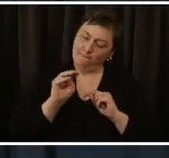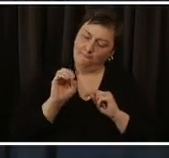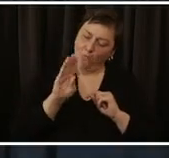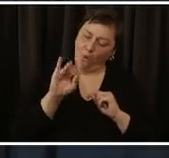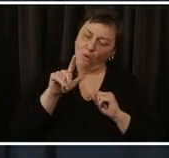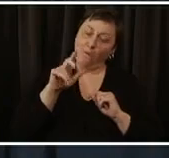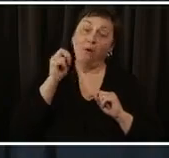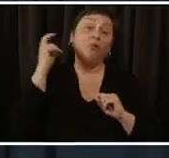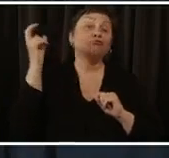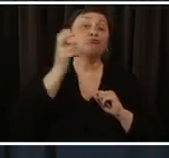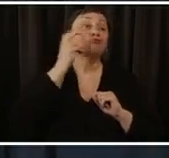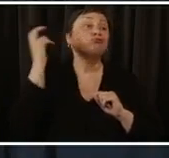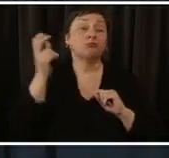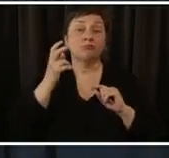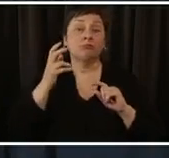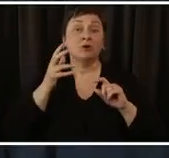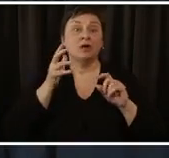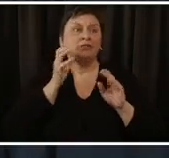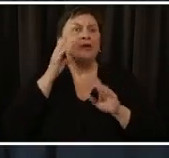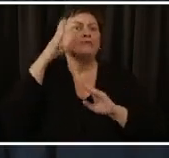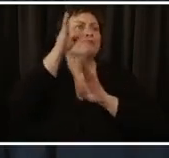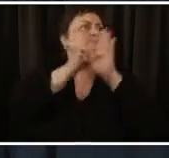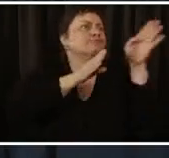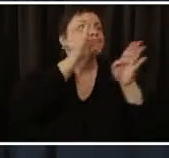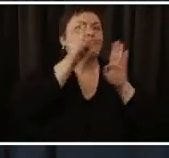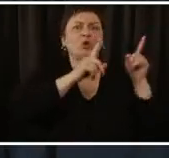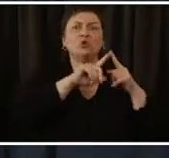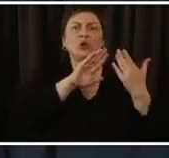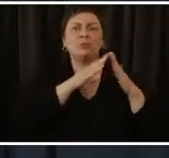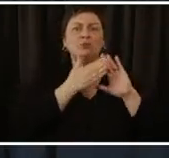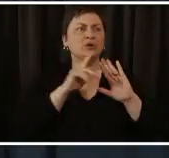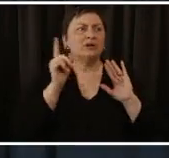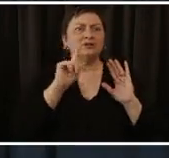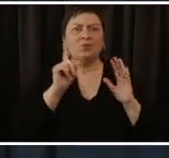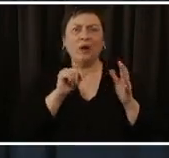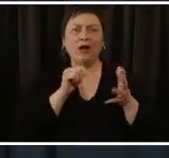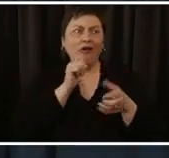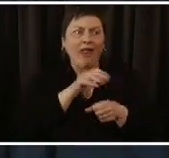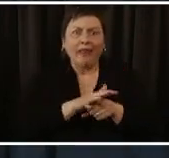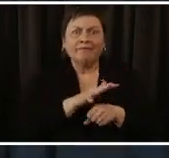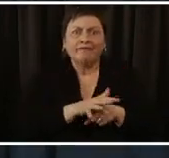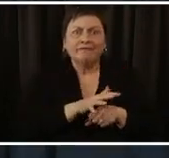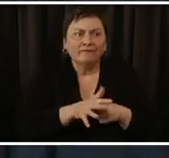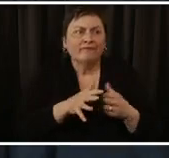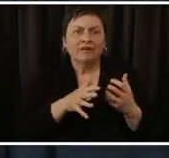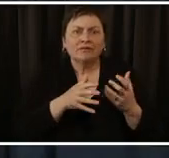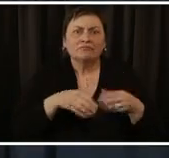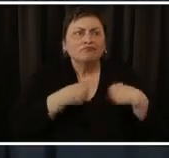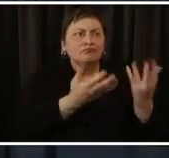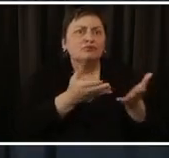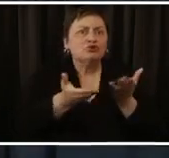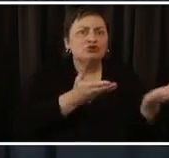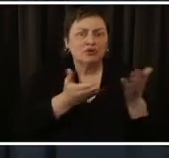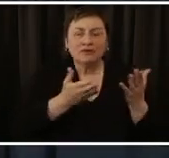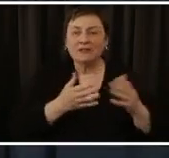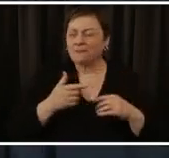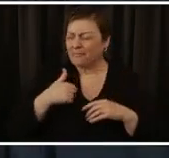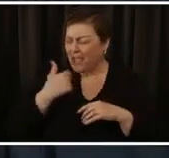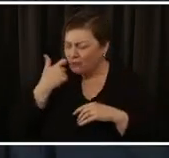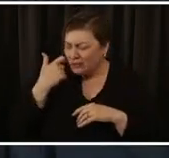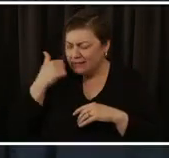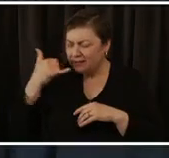that we are deployed in underserved communities. So we rely on community partnerships. This morning I was on the phone with the Korean community. We did